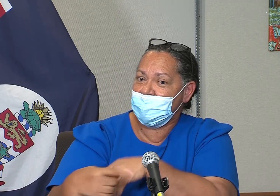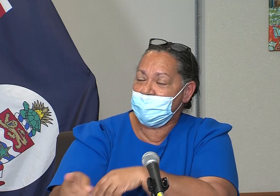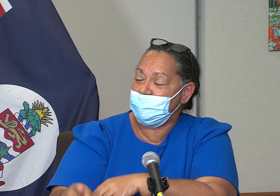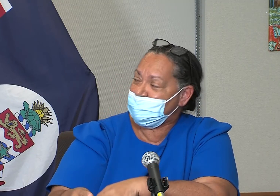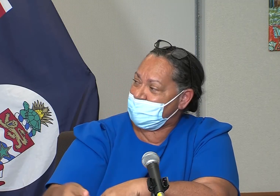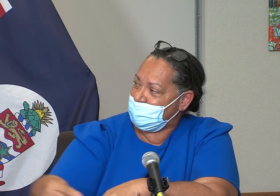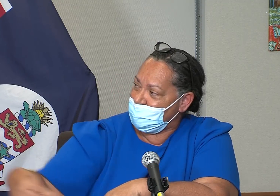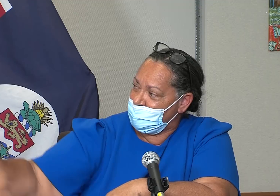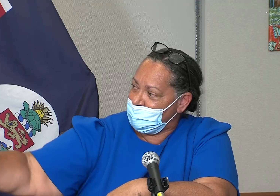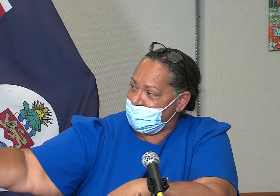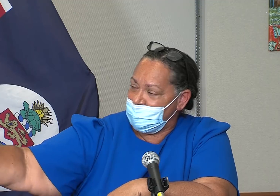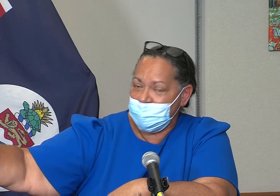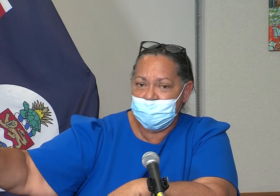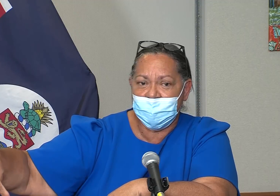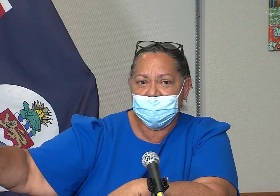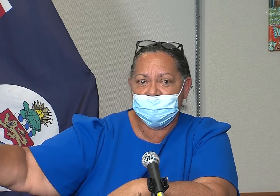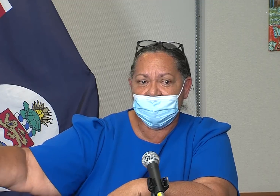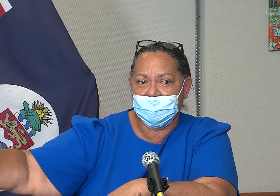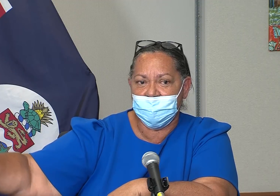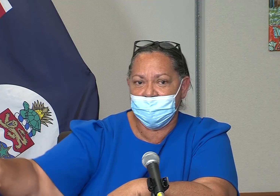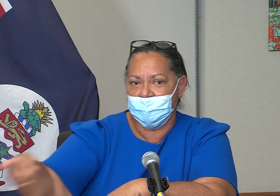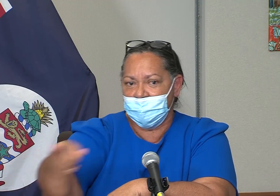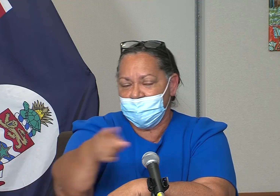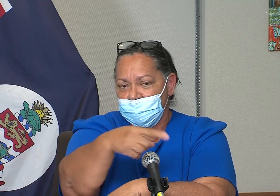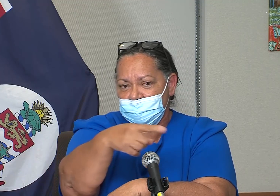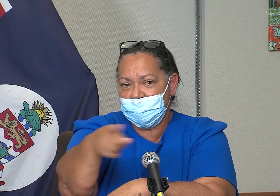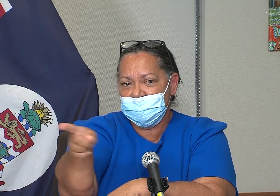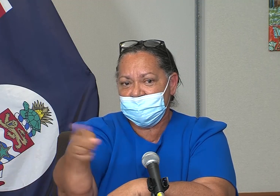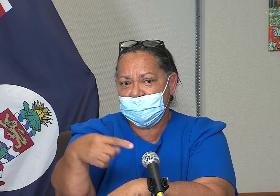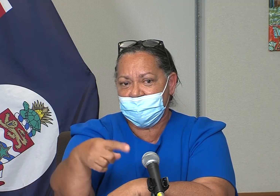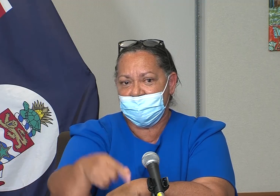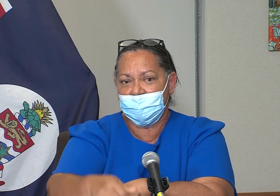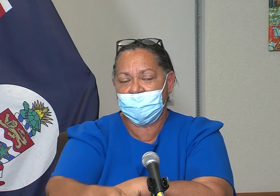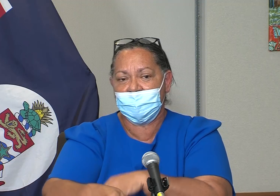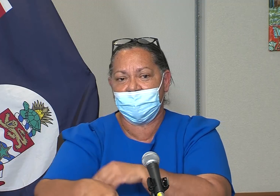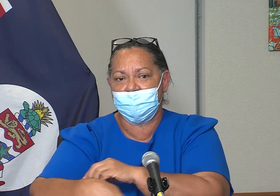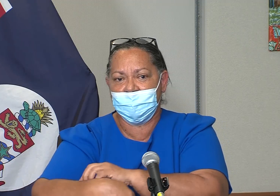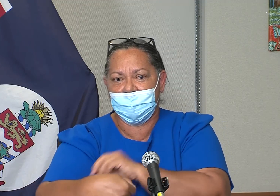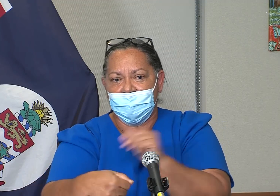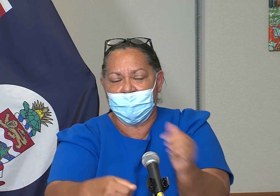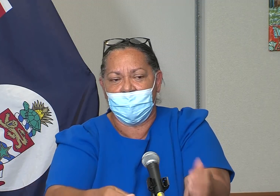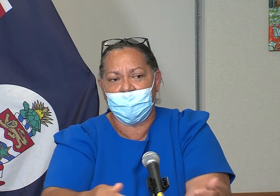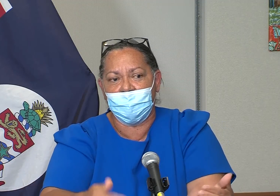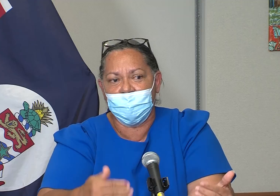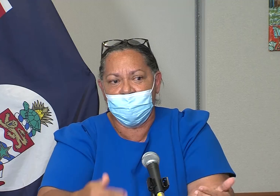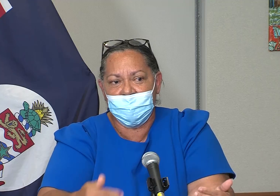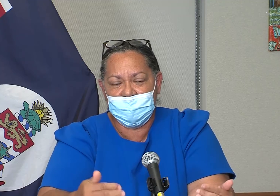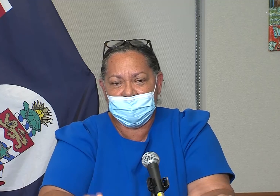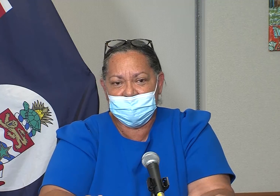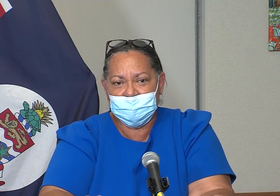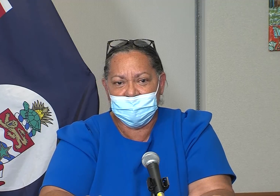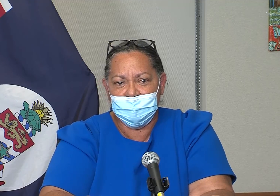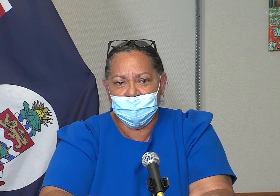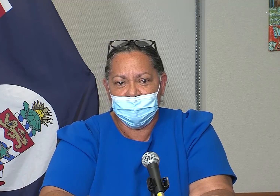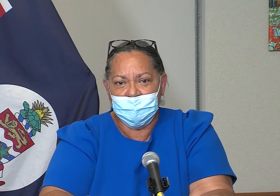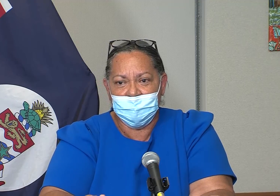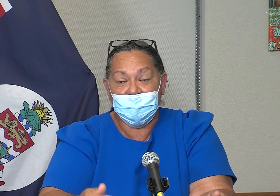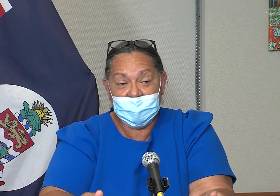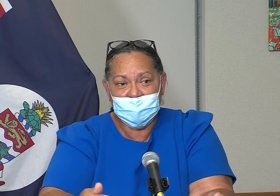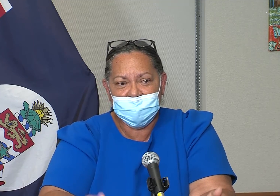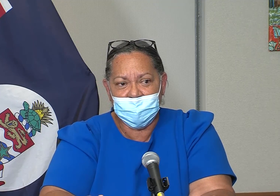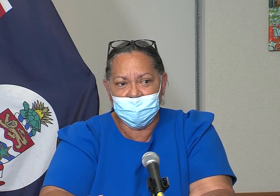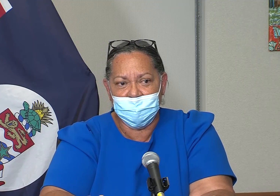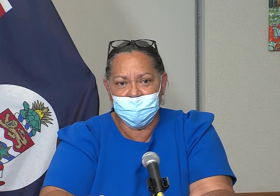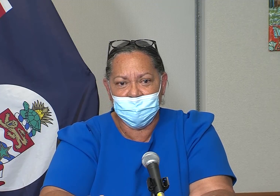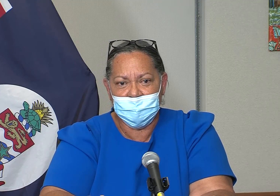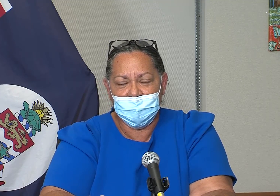Unless you make a mistake, these persons here, those persons there in the government are all human beings. They